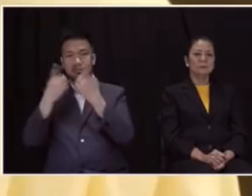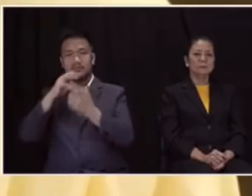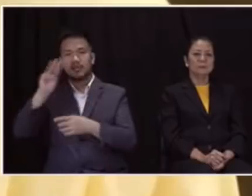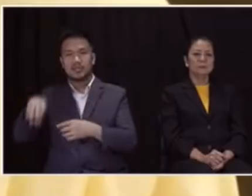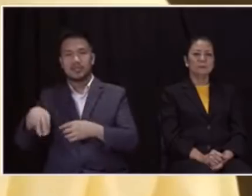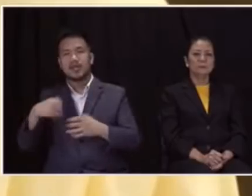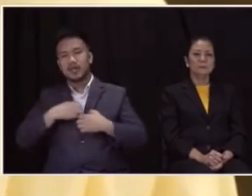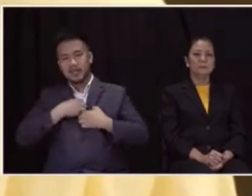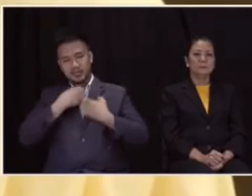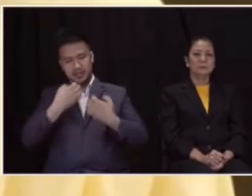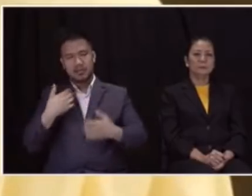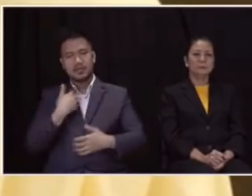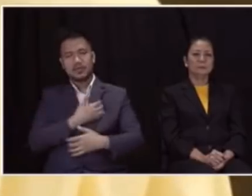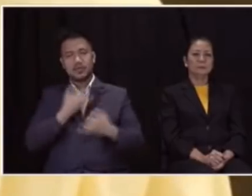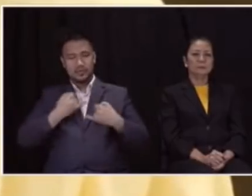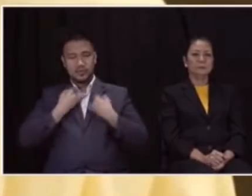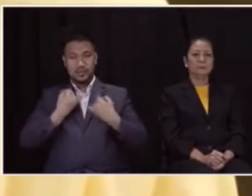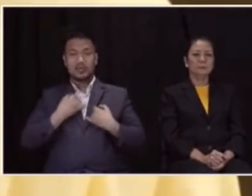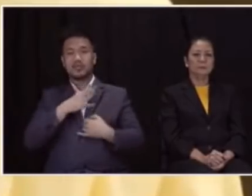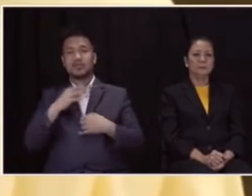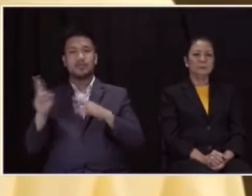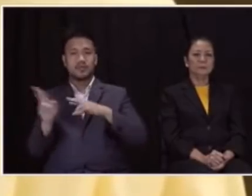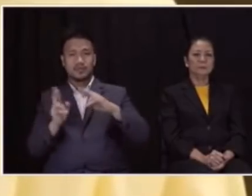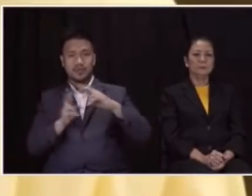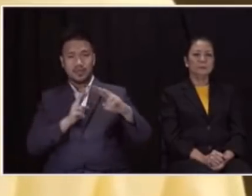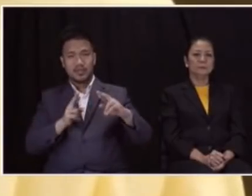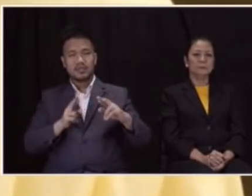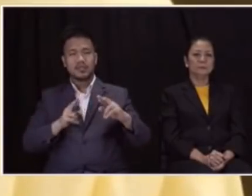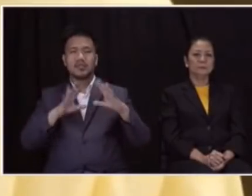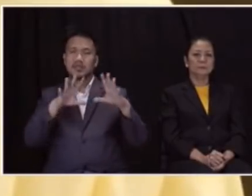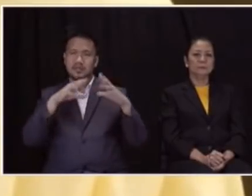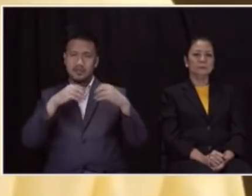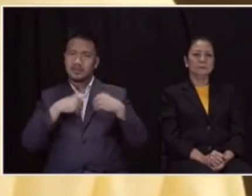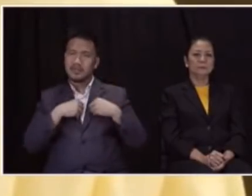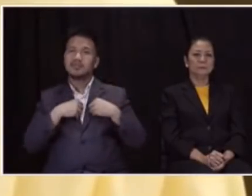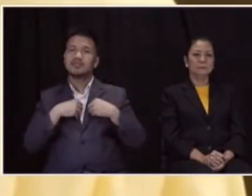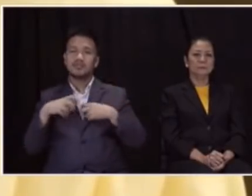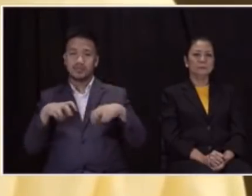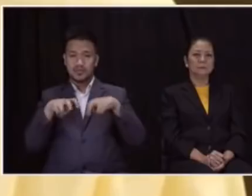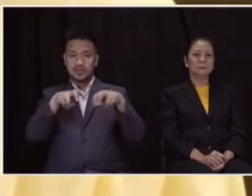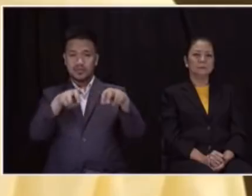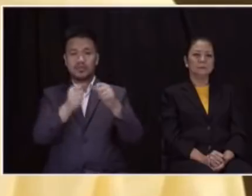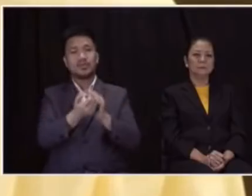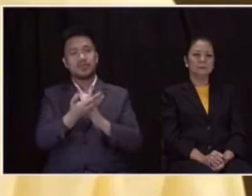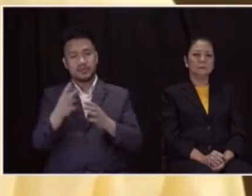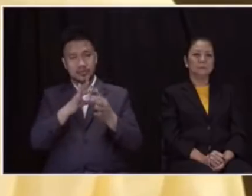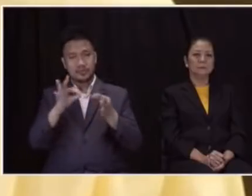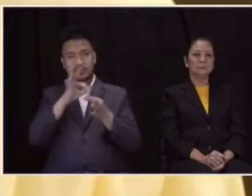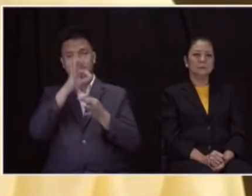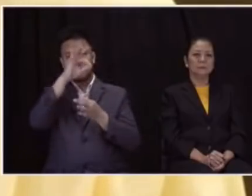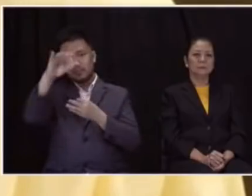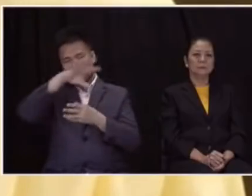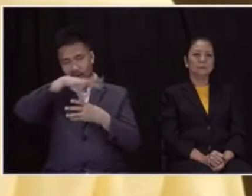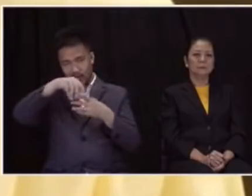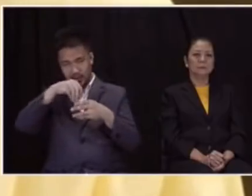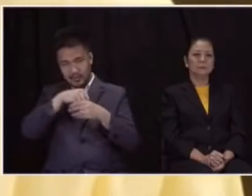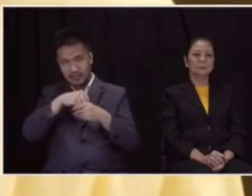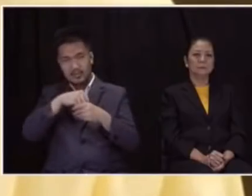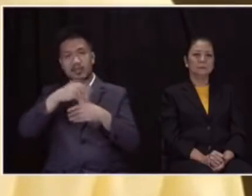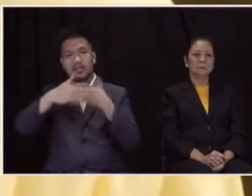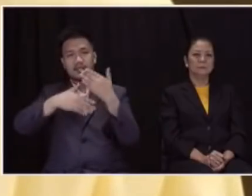our ready disposition, and our openness to journey with you in the spirit of synodality in the